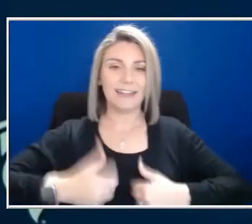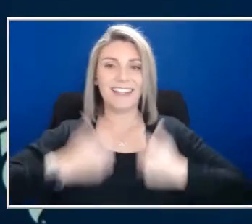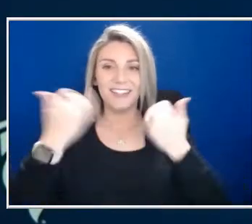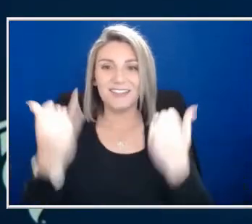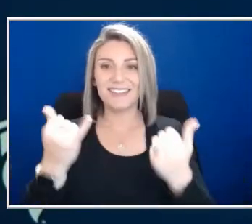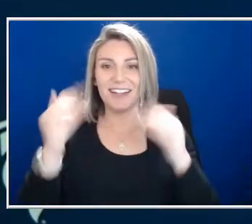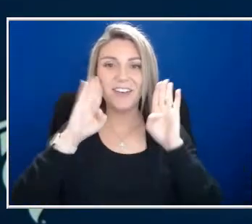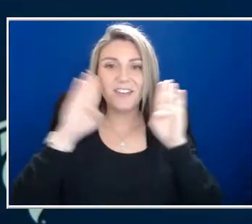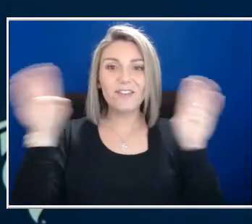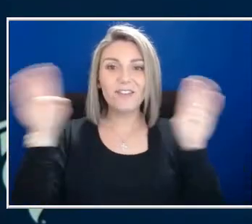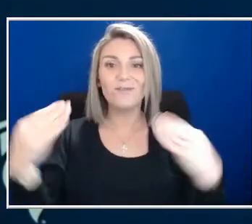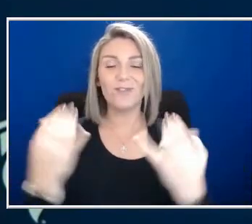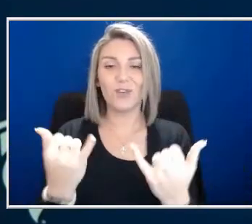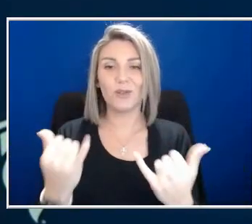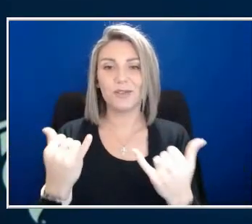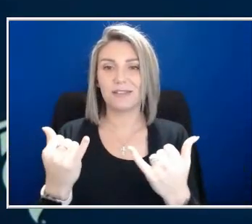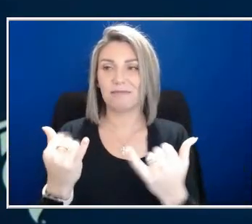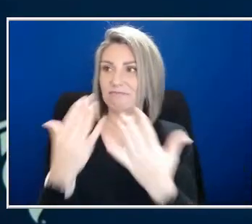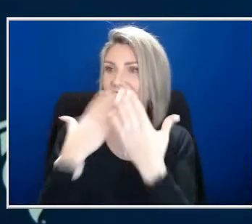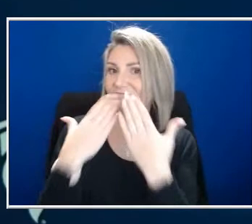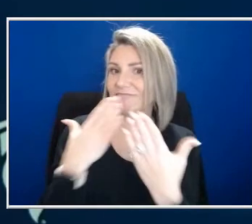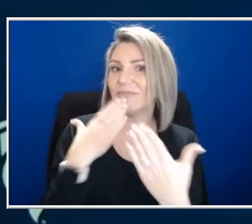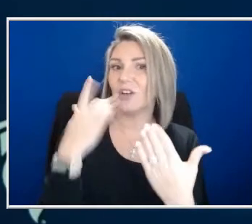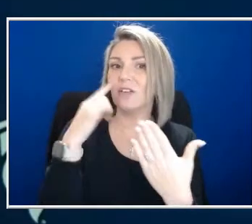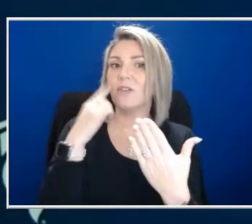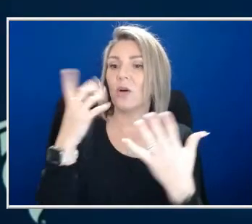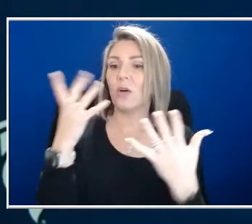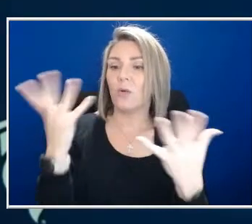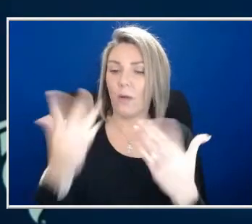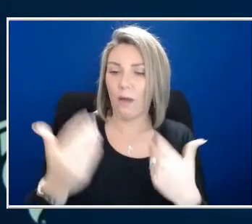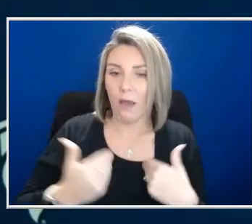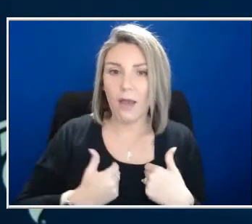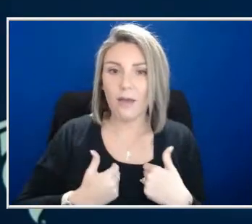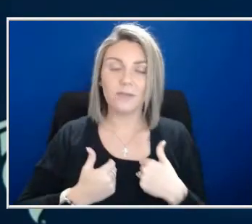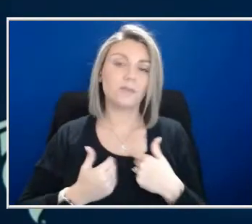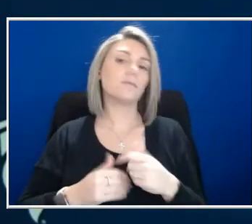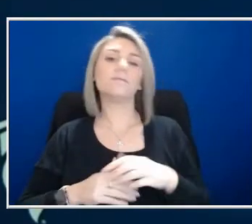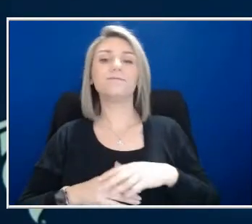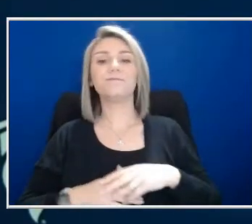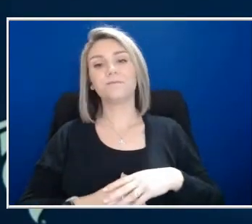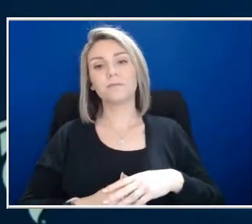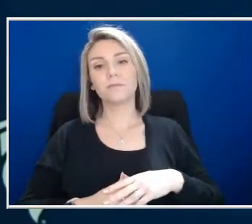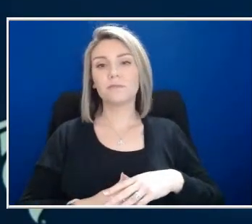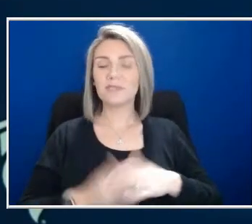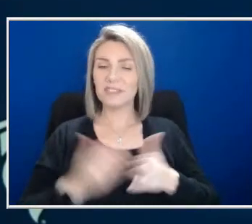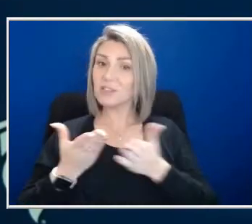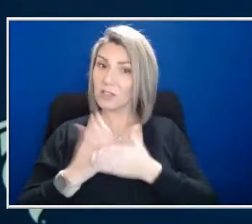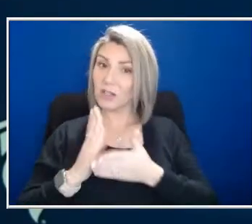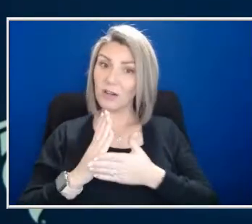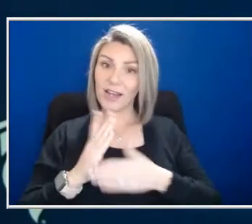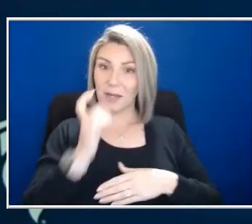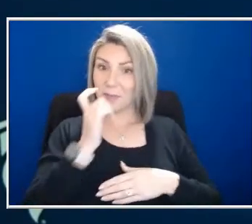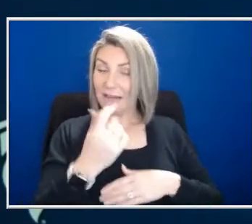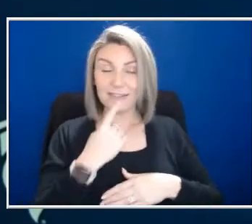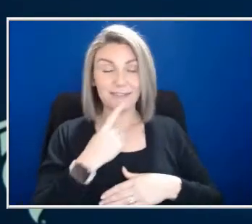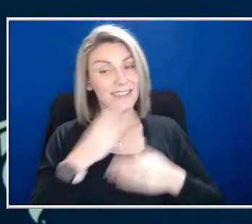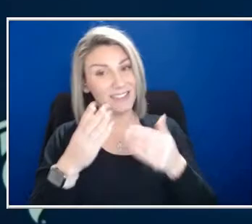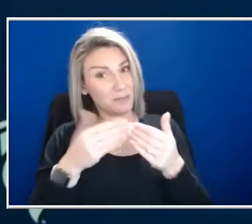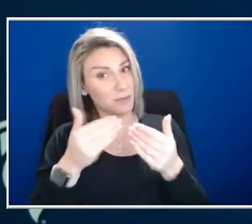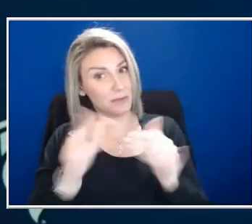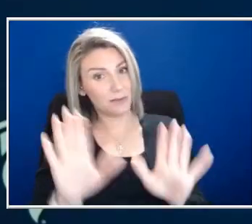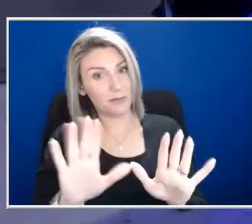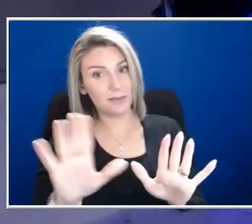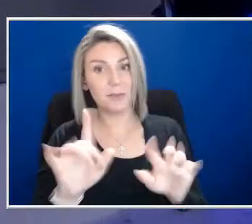We're going to be thankful for what we have. It's been all right. I'm not going to say it's been easy, but it's been all